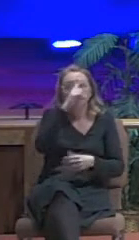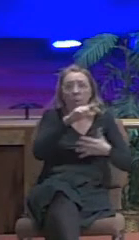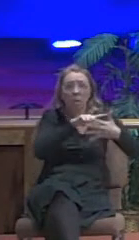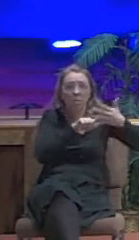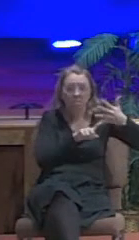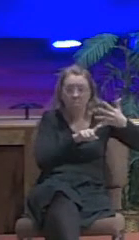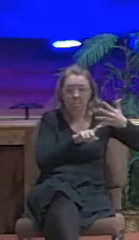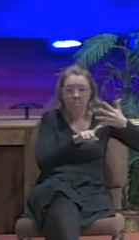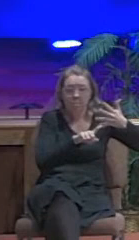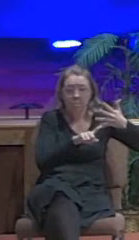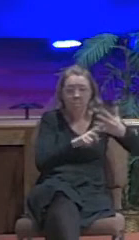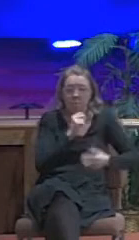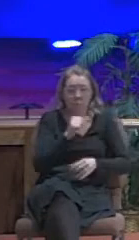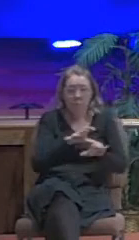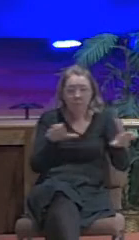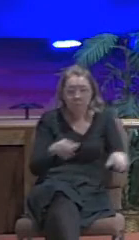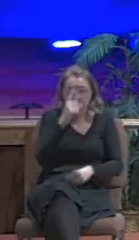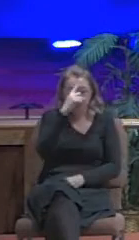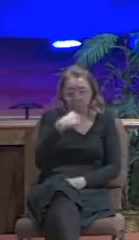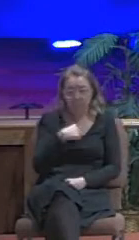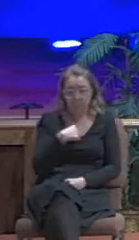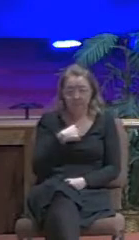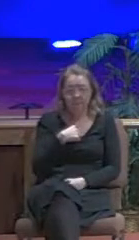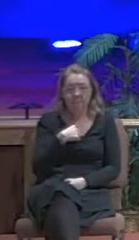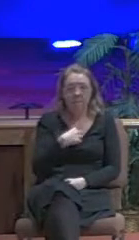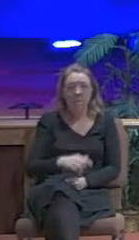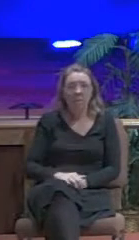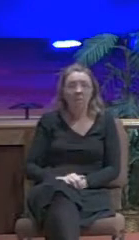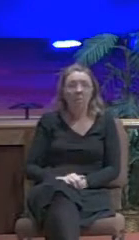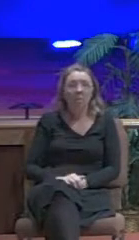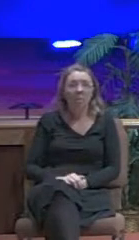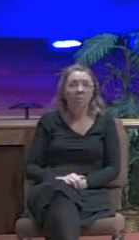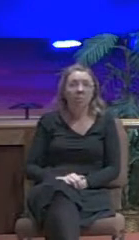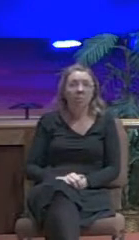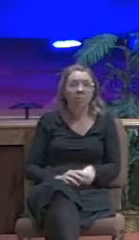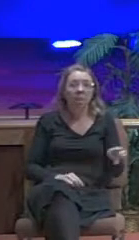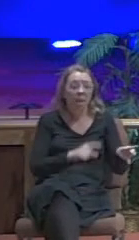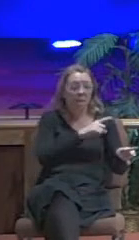me. Then they will go away to eternal punishment.